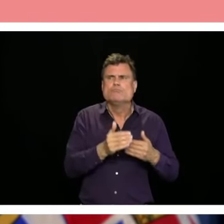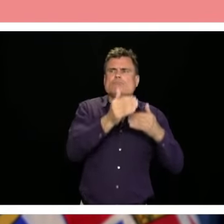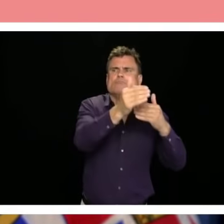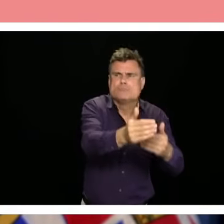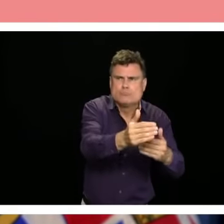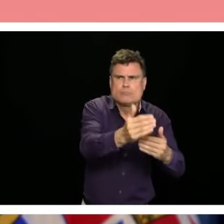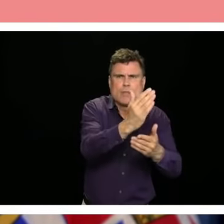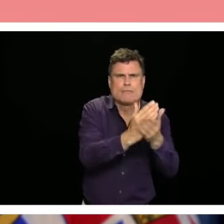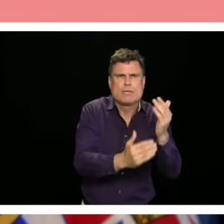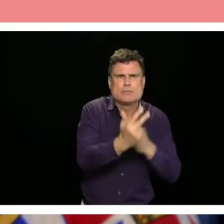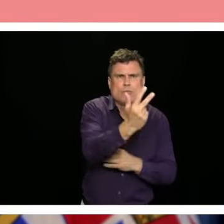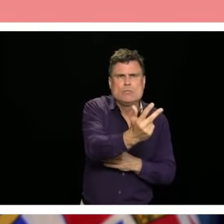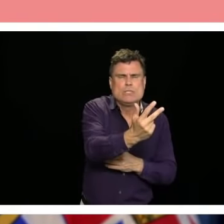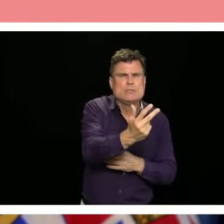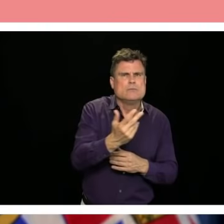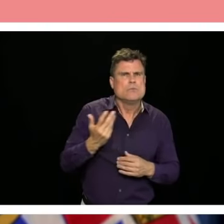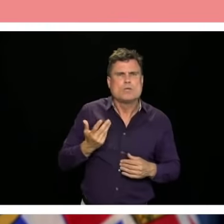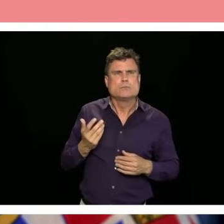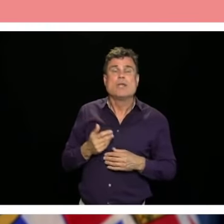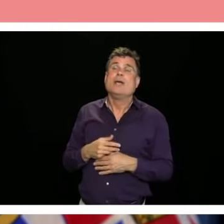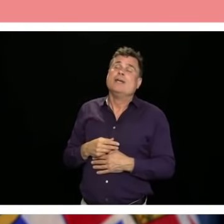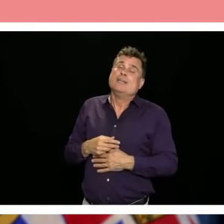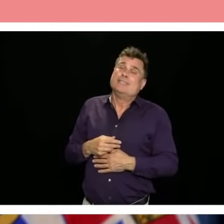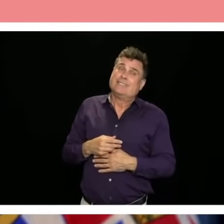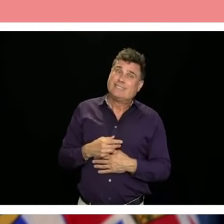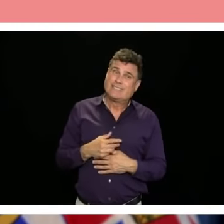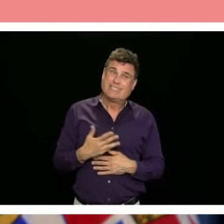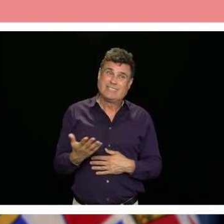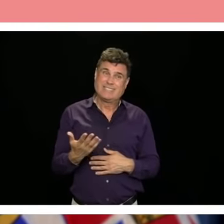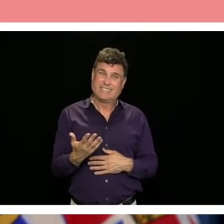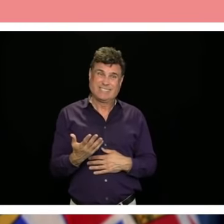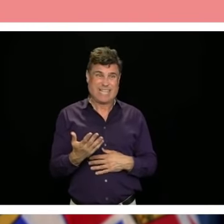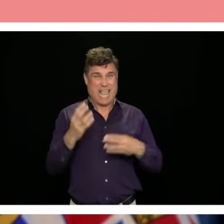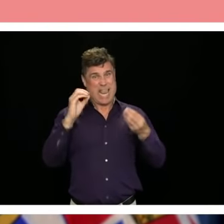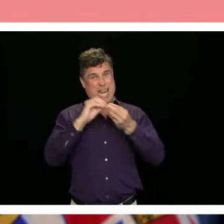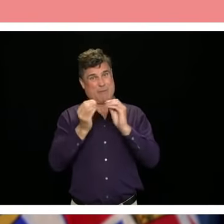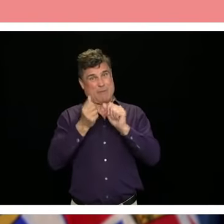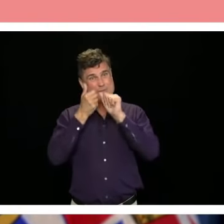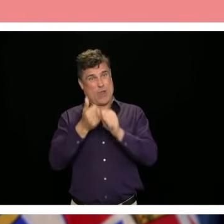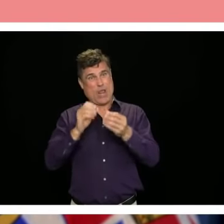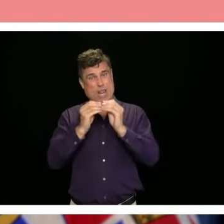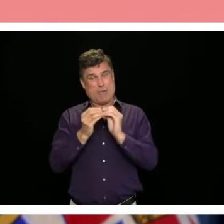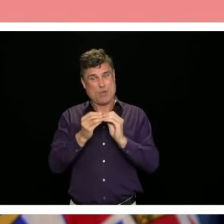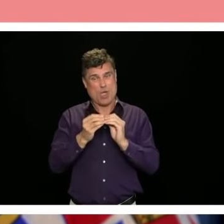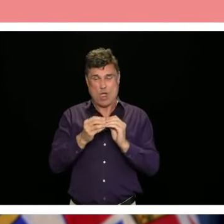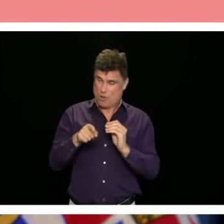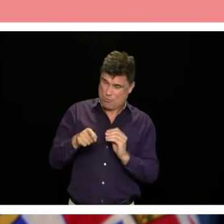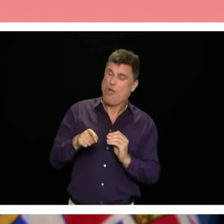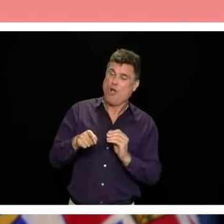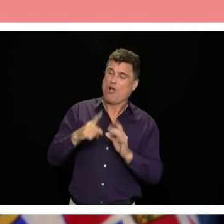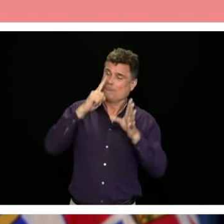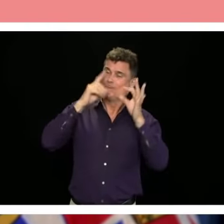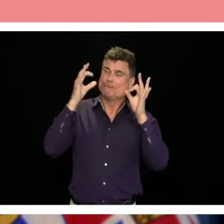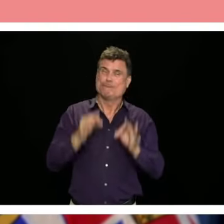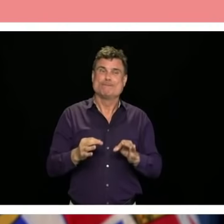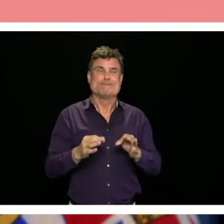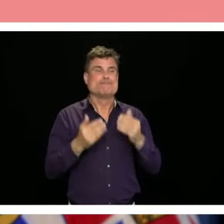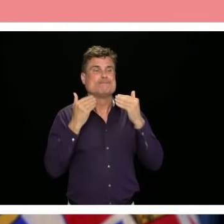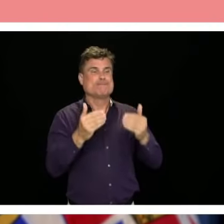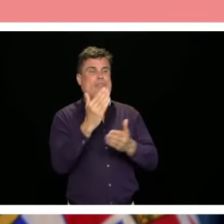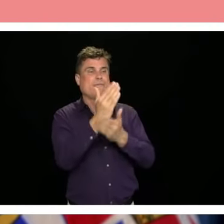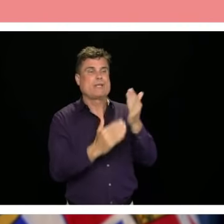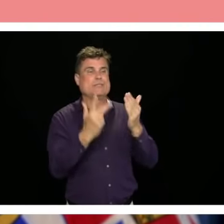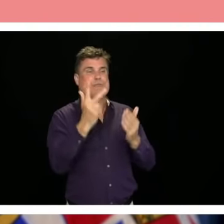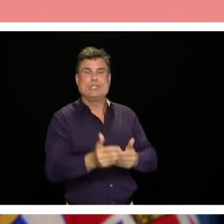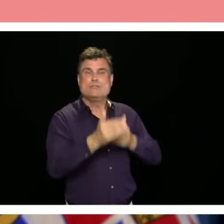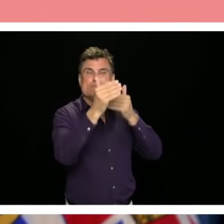week and a half, mid-June? What will it take to pull back from that? I'm just wondering what the triggers would be to change the path